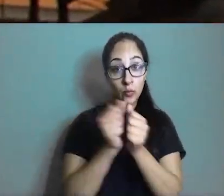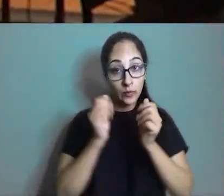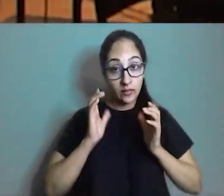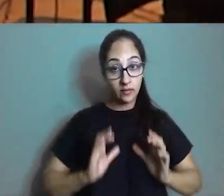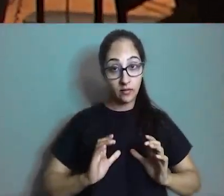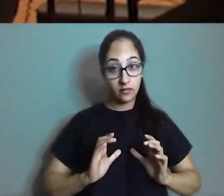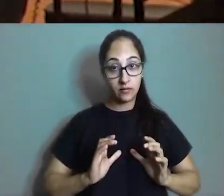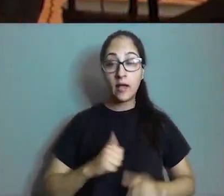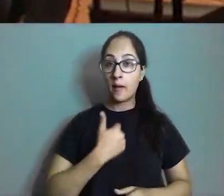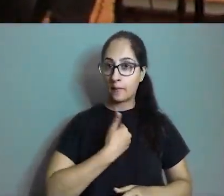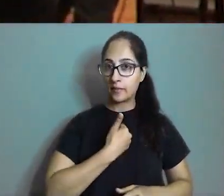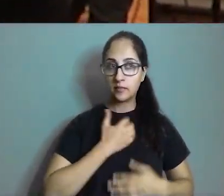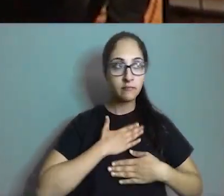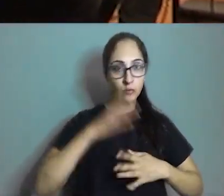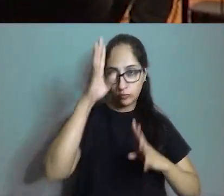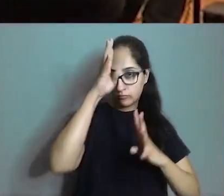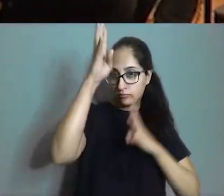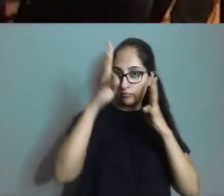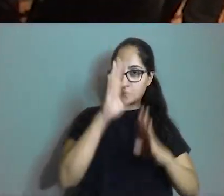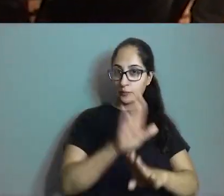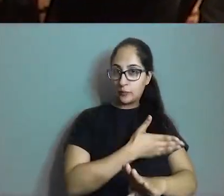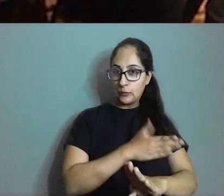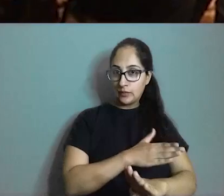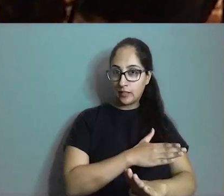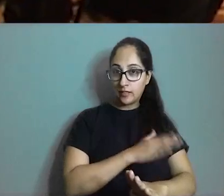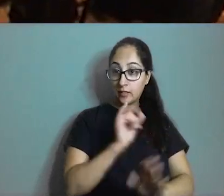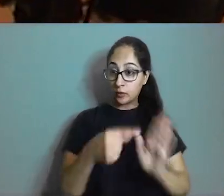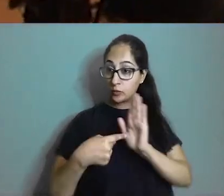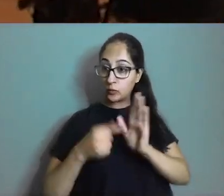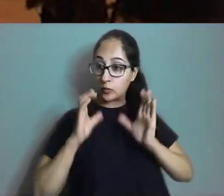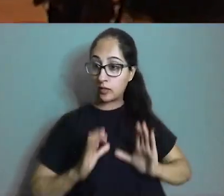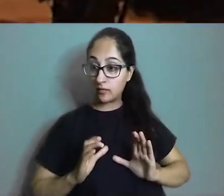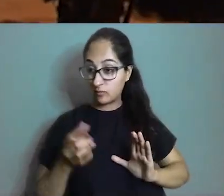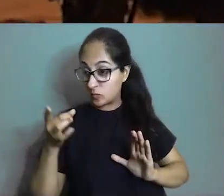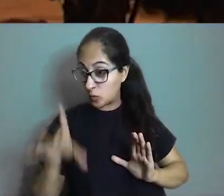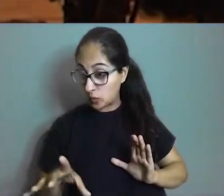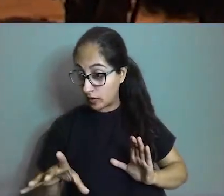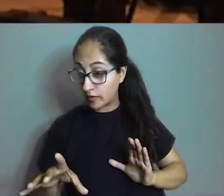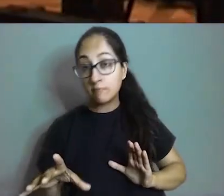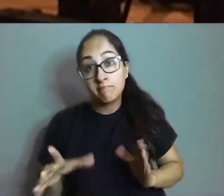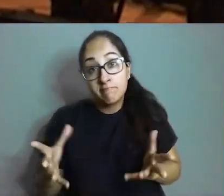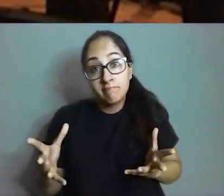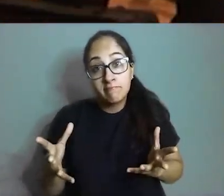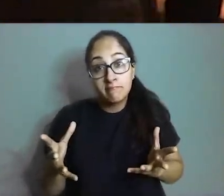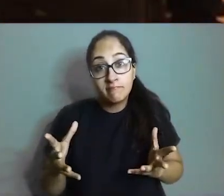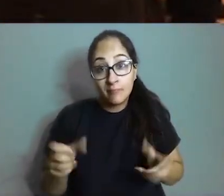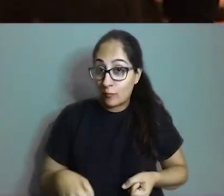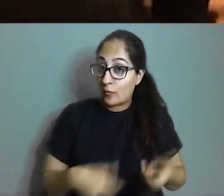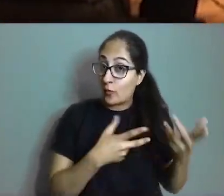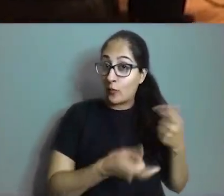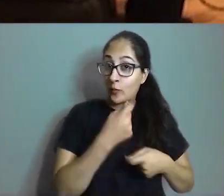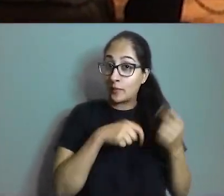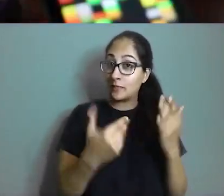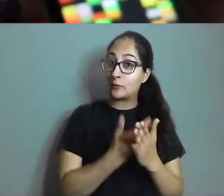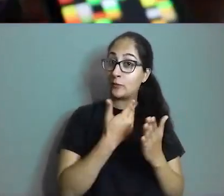that's all of the team of engineers and producers and agents and people around you. You've got to be able to work with them. You have to be able to work with a client. I love being